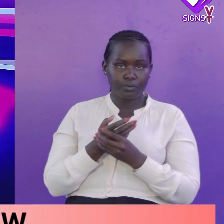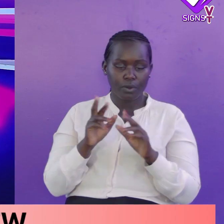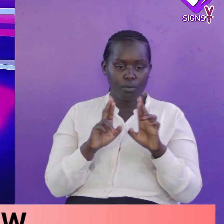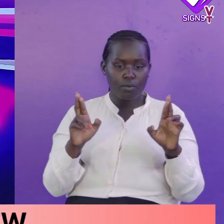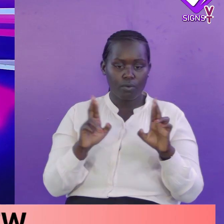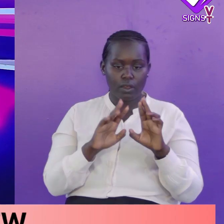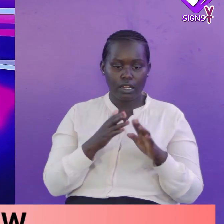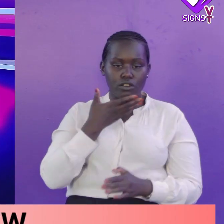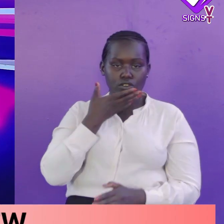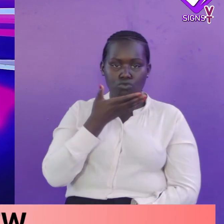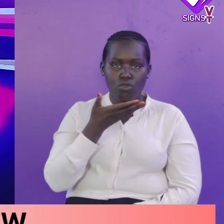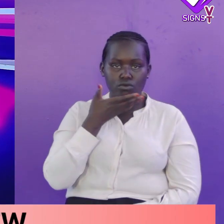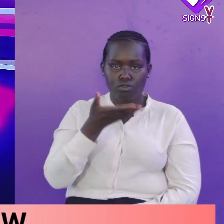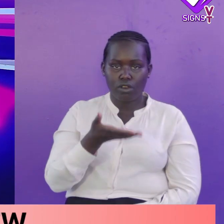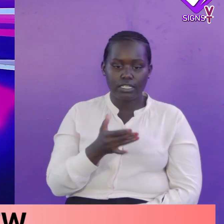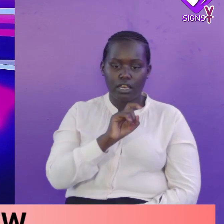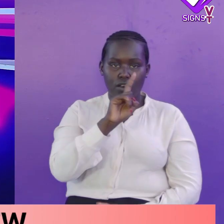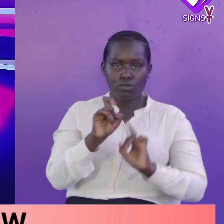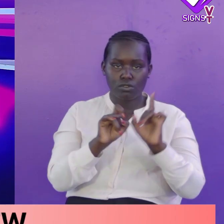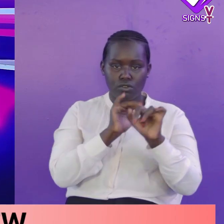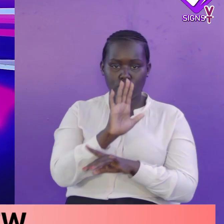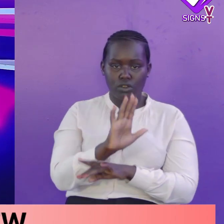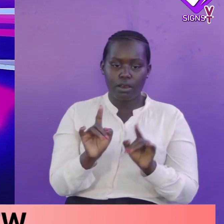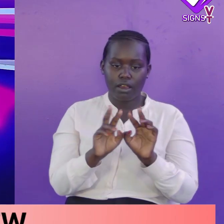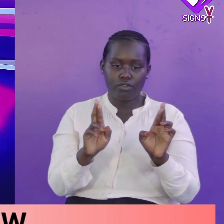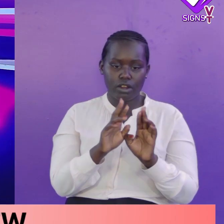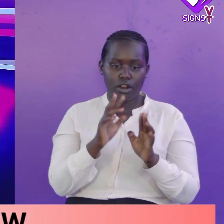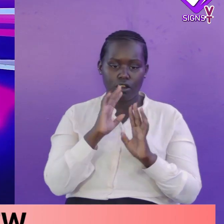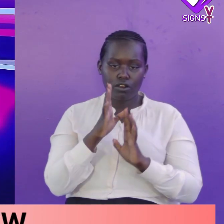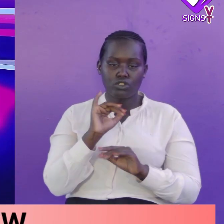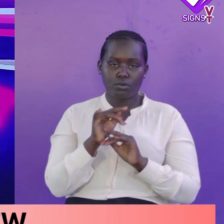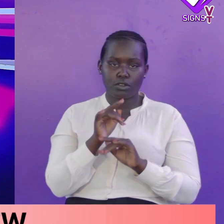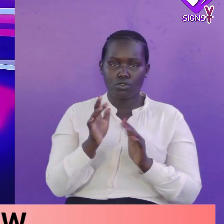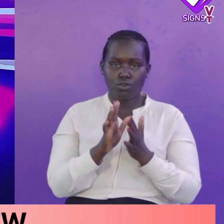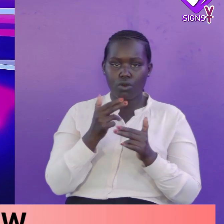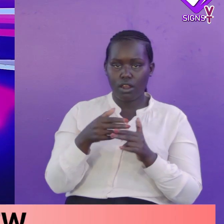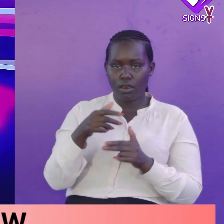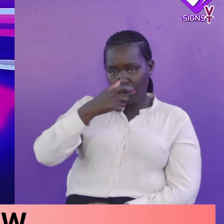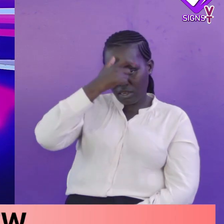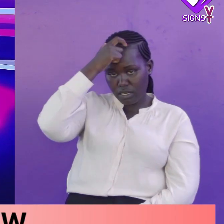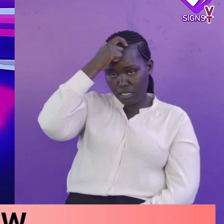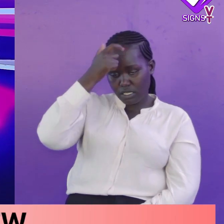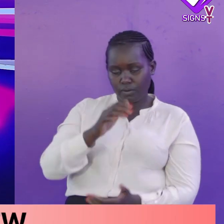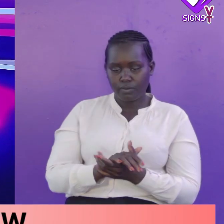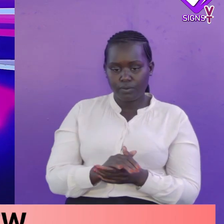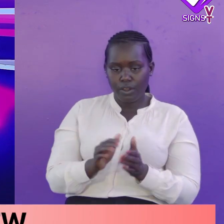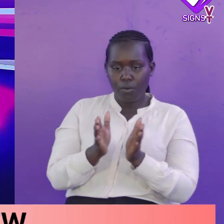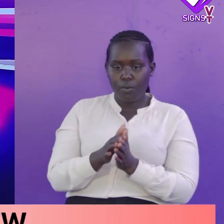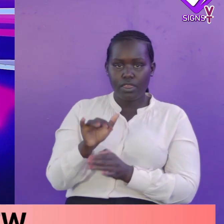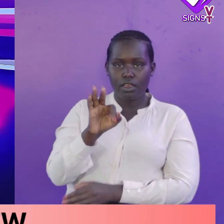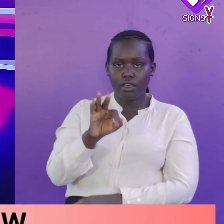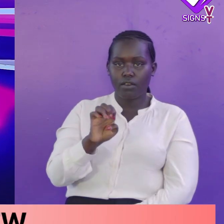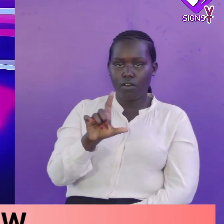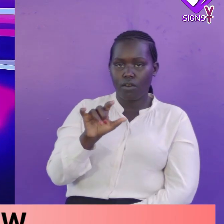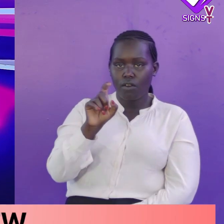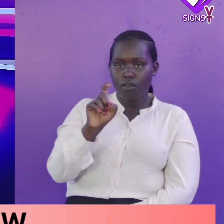ready to answer your questions and ready to talk to you. My name is Chris Mololo. I was with Felix